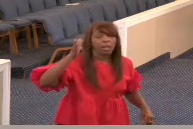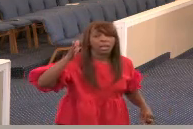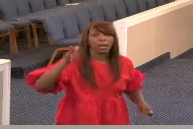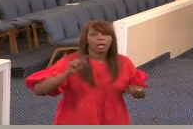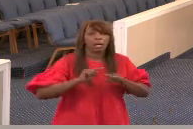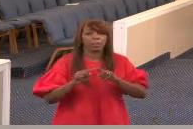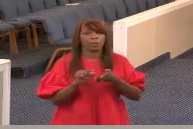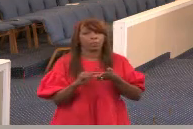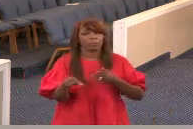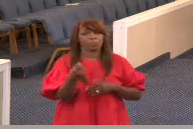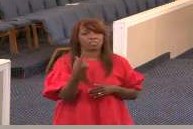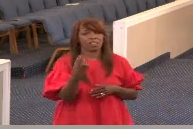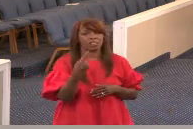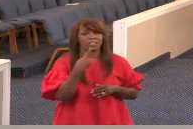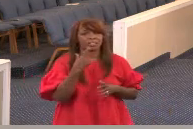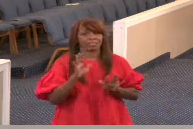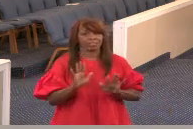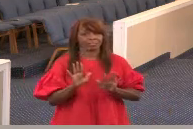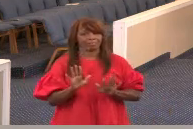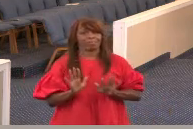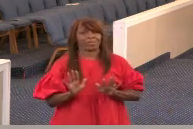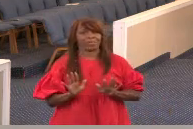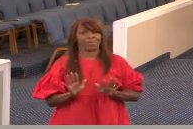But verse 11 says, nevertheless.